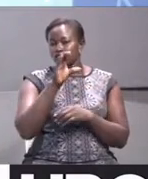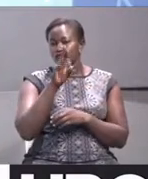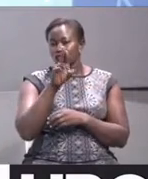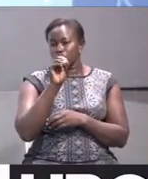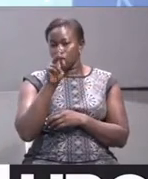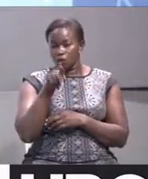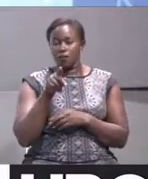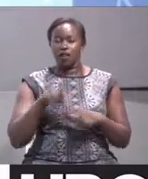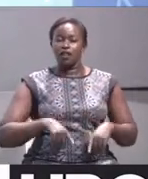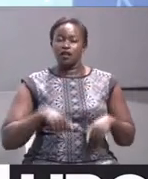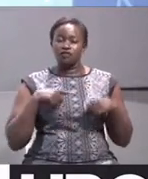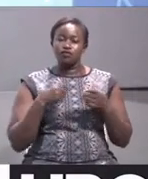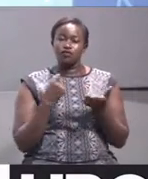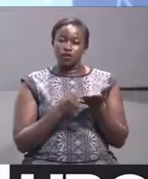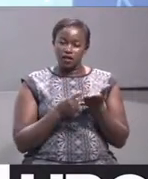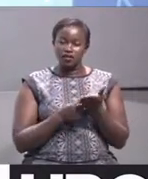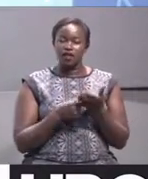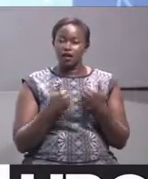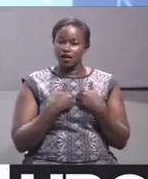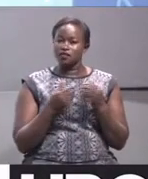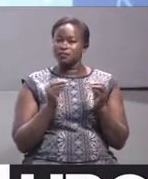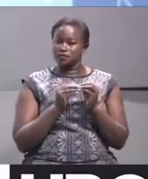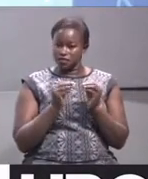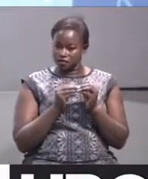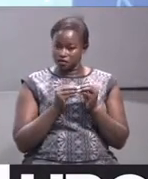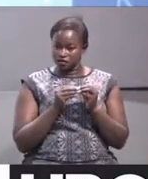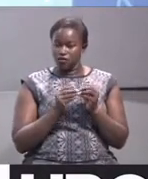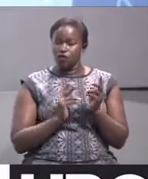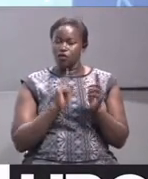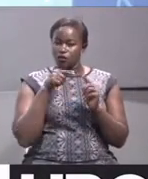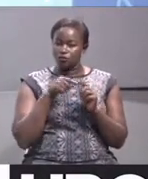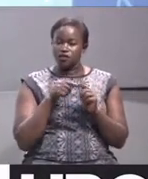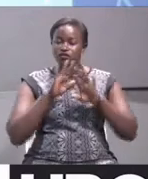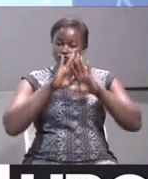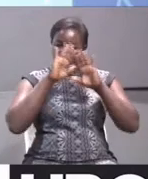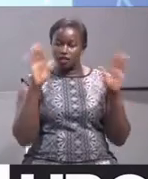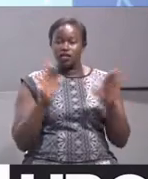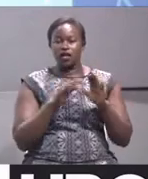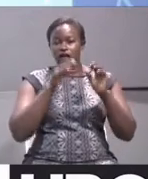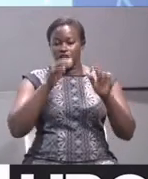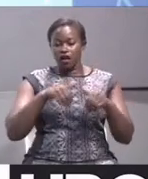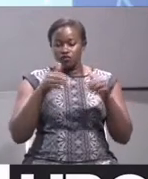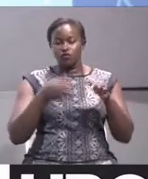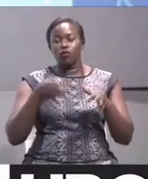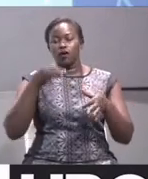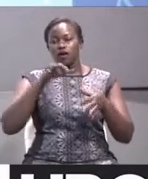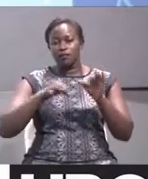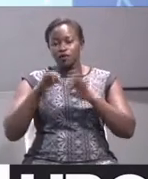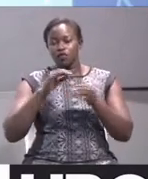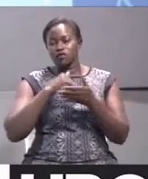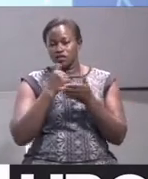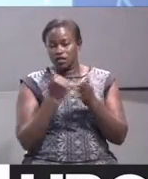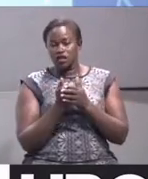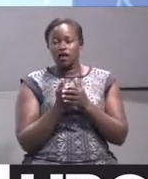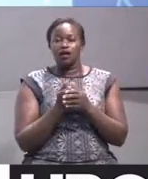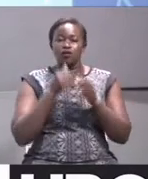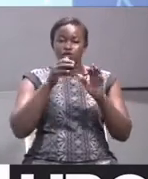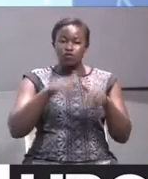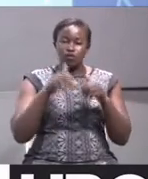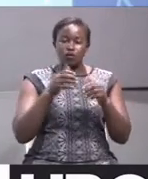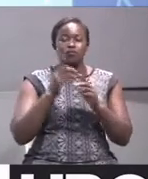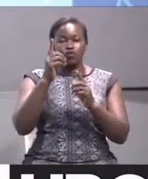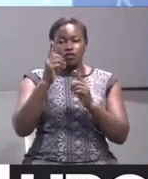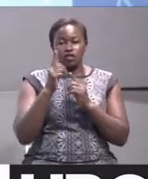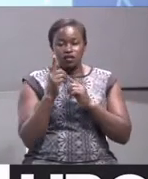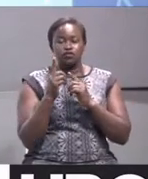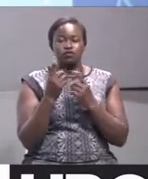have held an industry meeting whose objective is to streamline the agrochemicals sector. Crop protection products